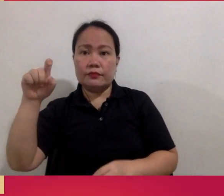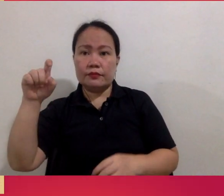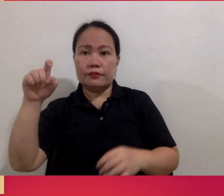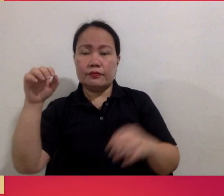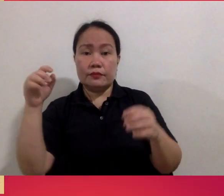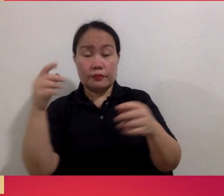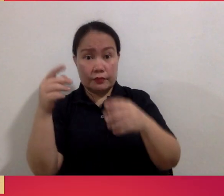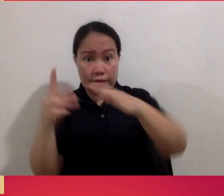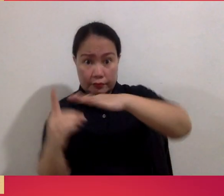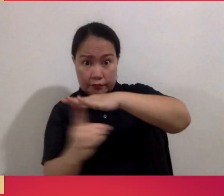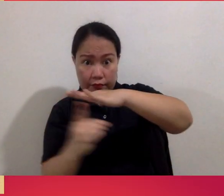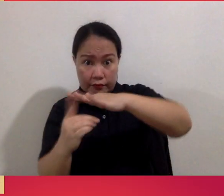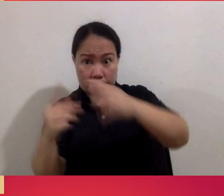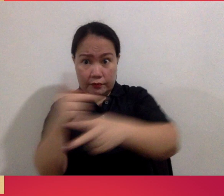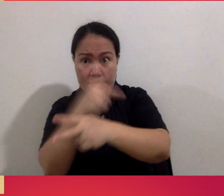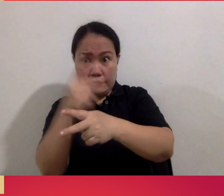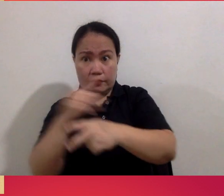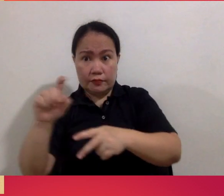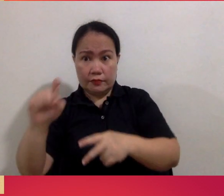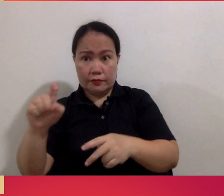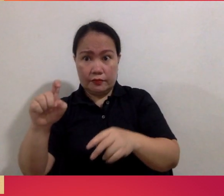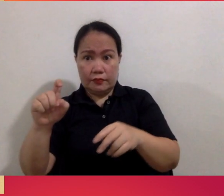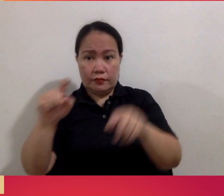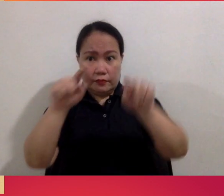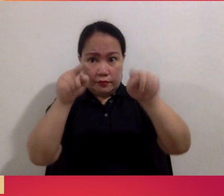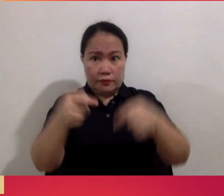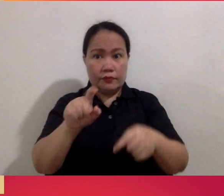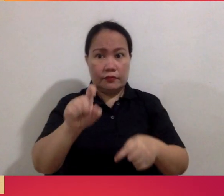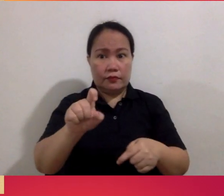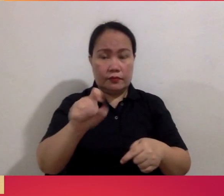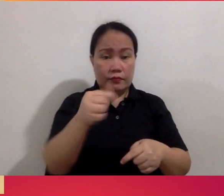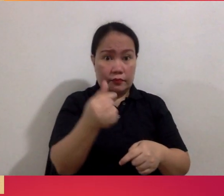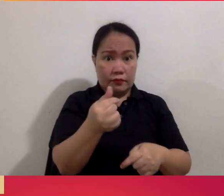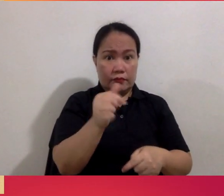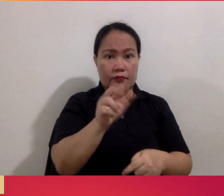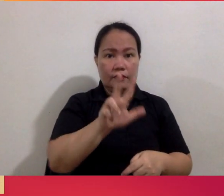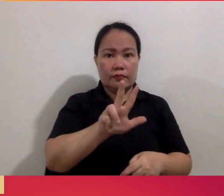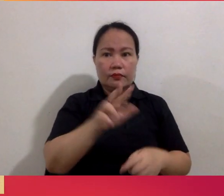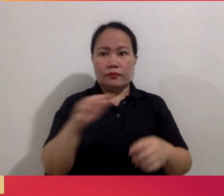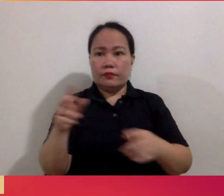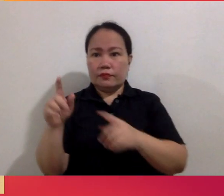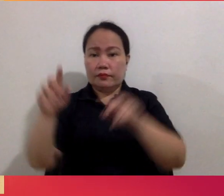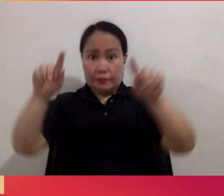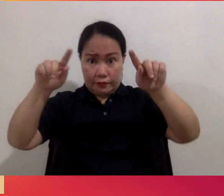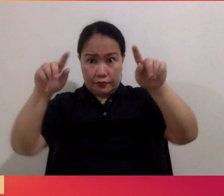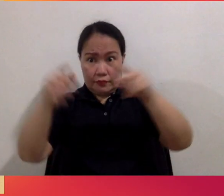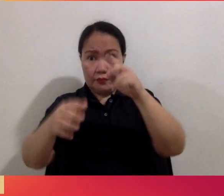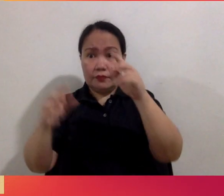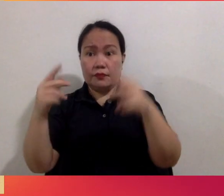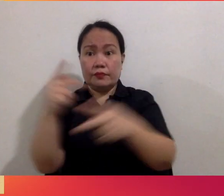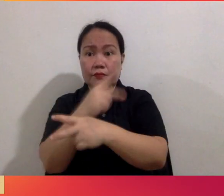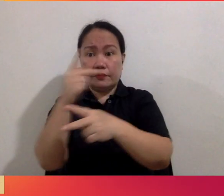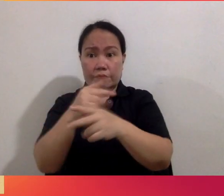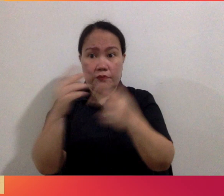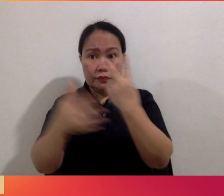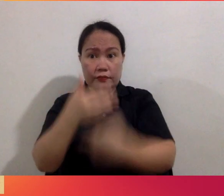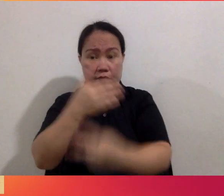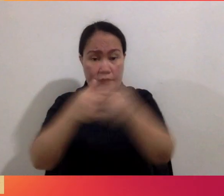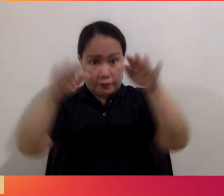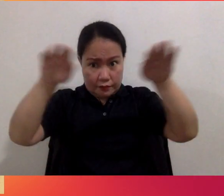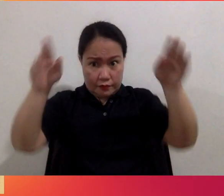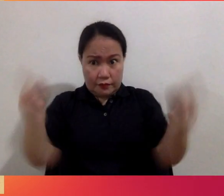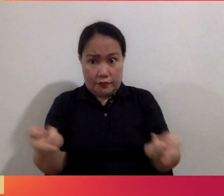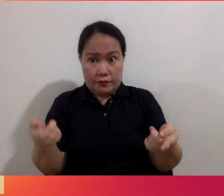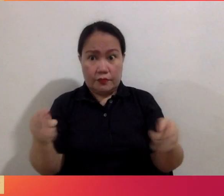is x times x plus 3. Multiply both sides by the LCD. So multiply muna